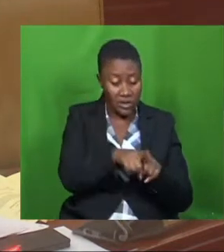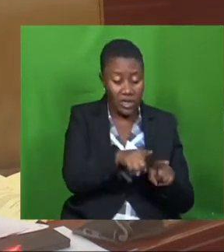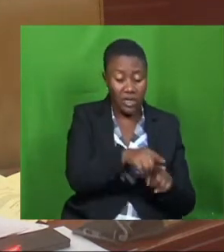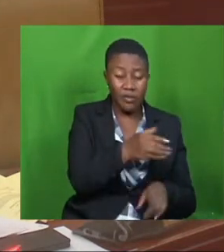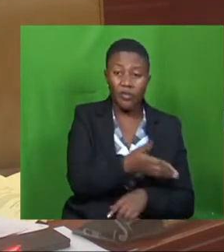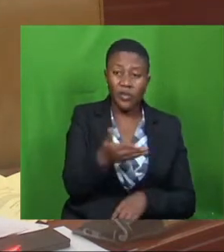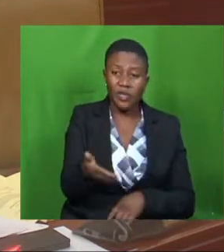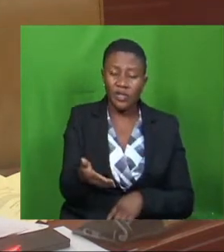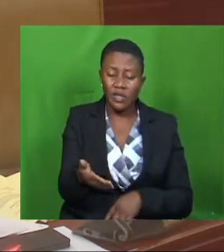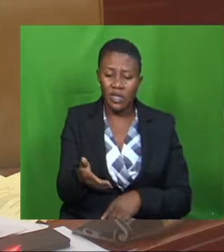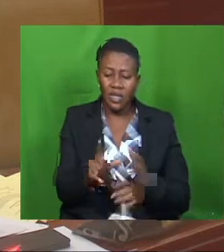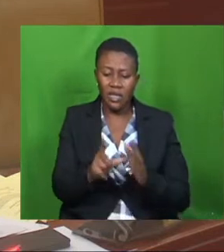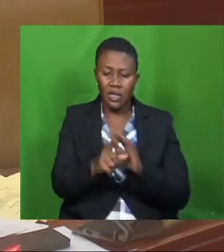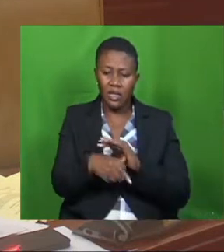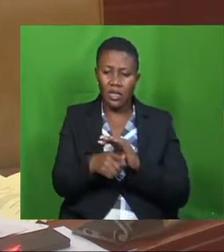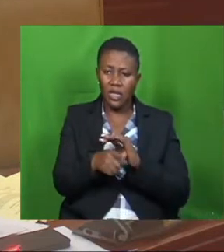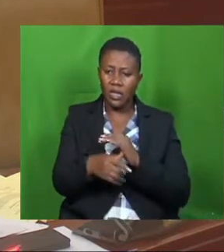a tune of